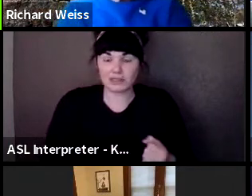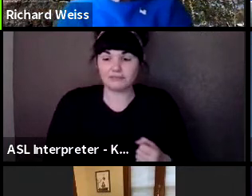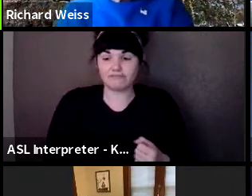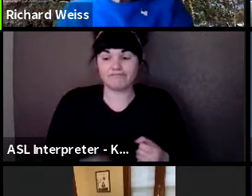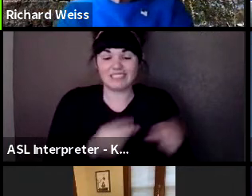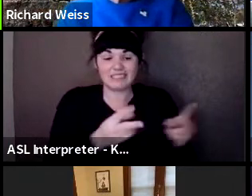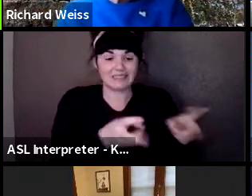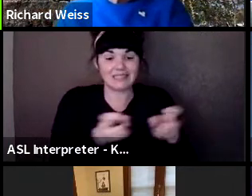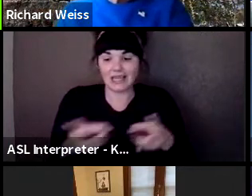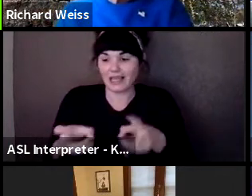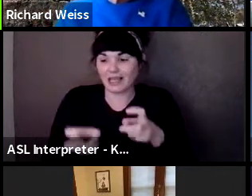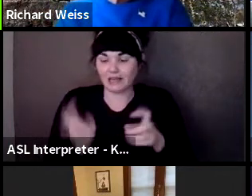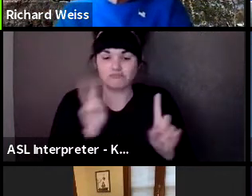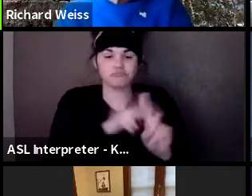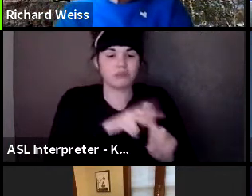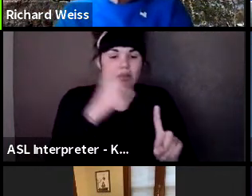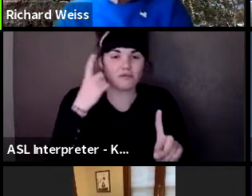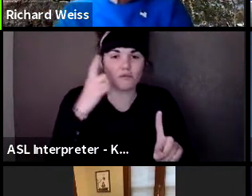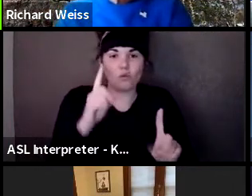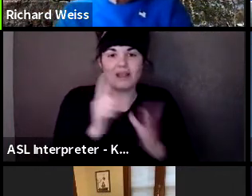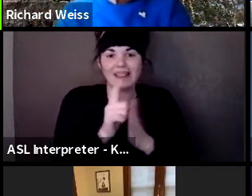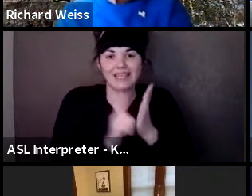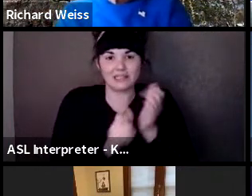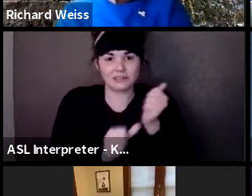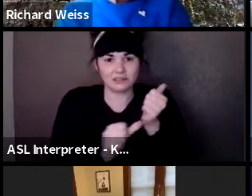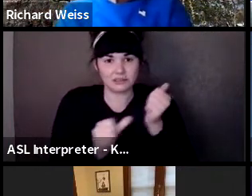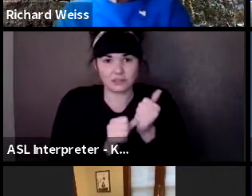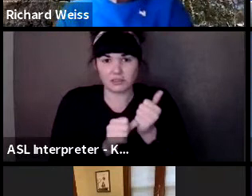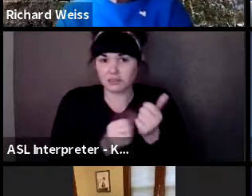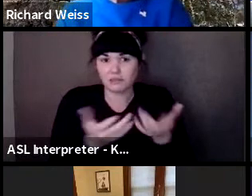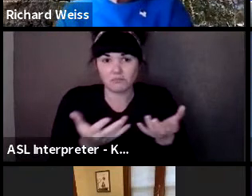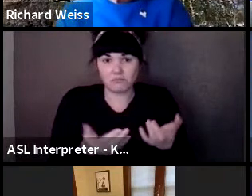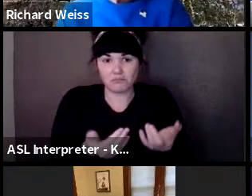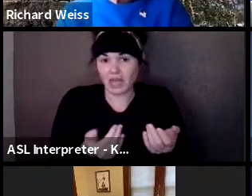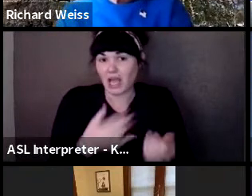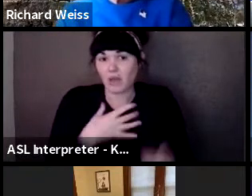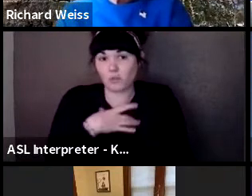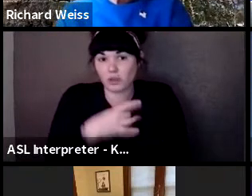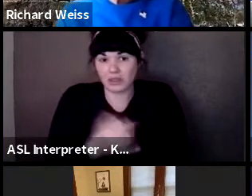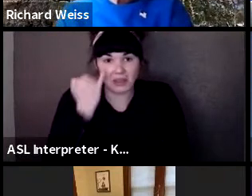this third point. I yield back.